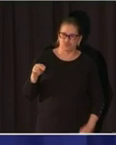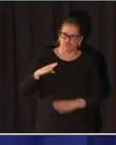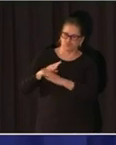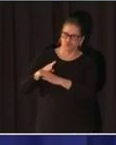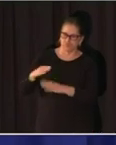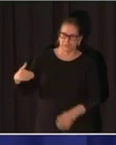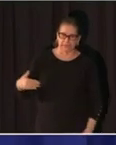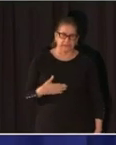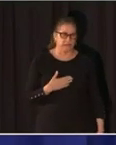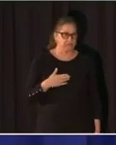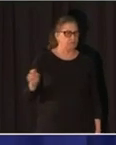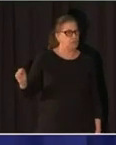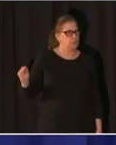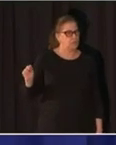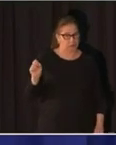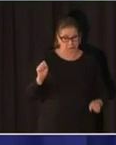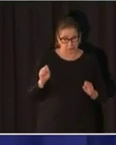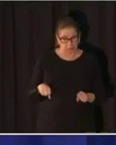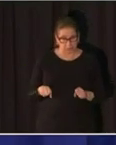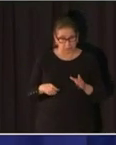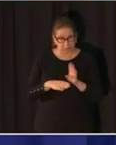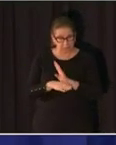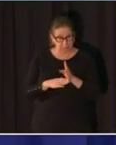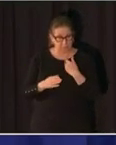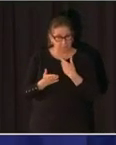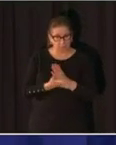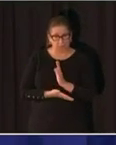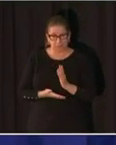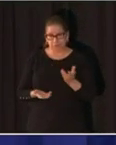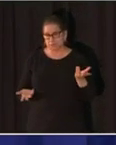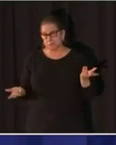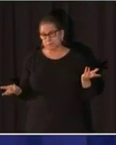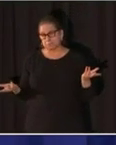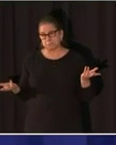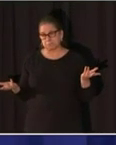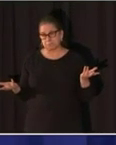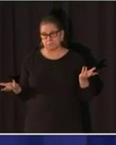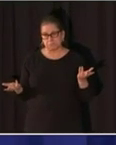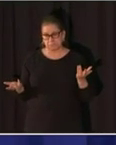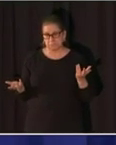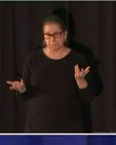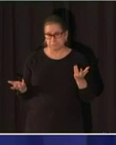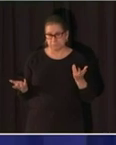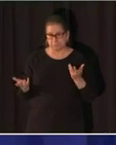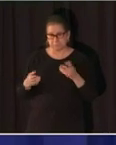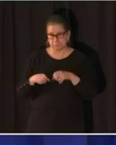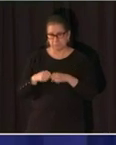masks? I think that would violate our